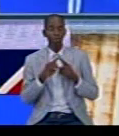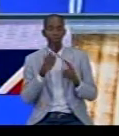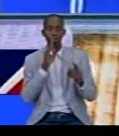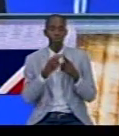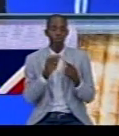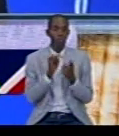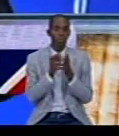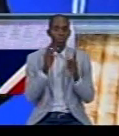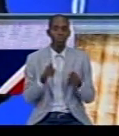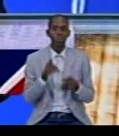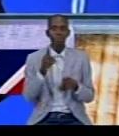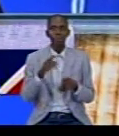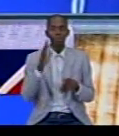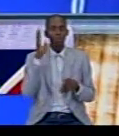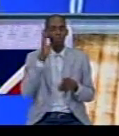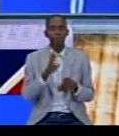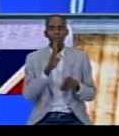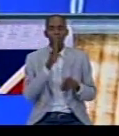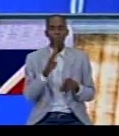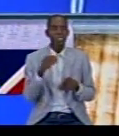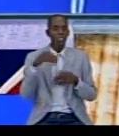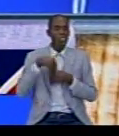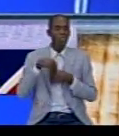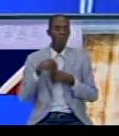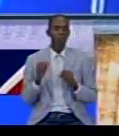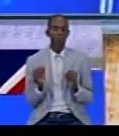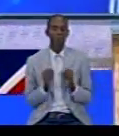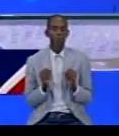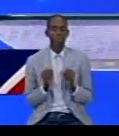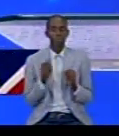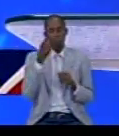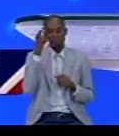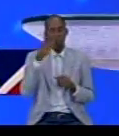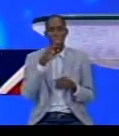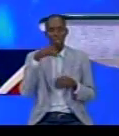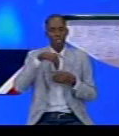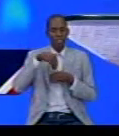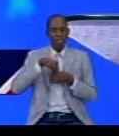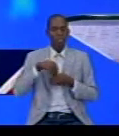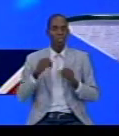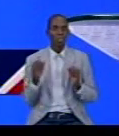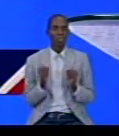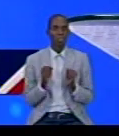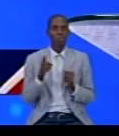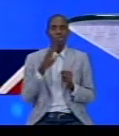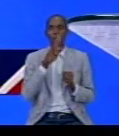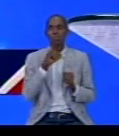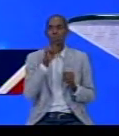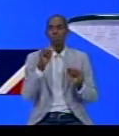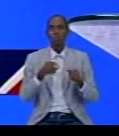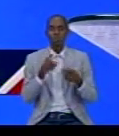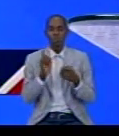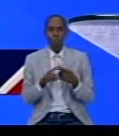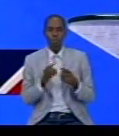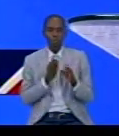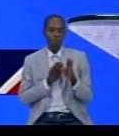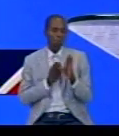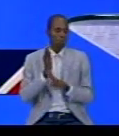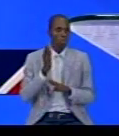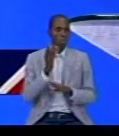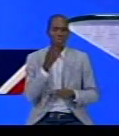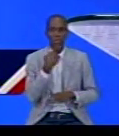be internally shaking. And because you're internally shaking, you're not able to directly say